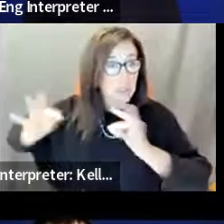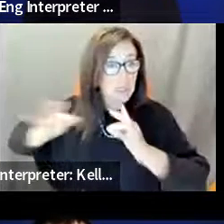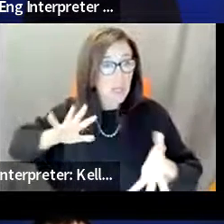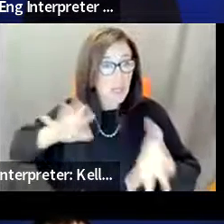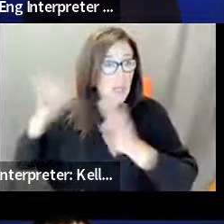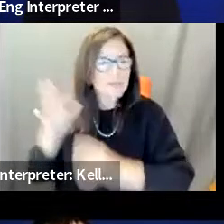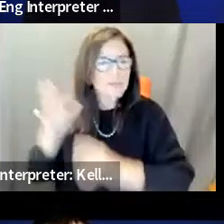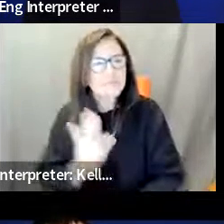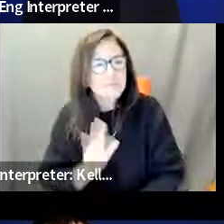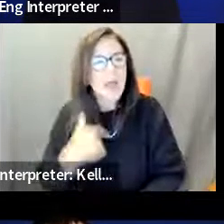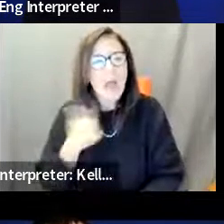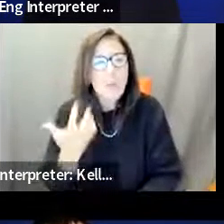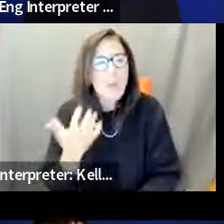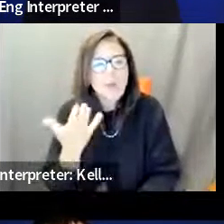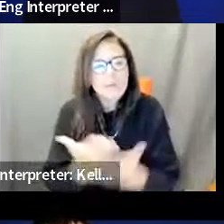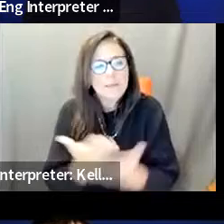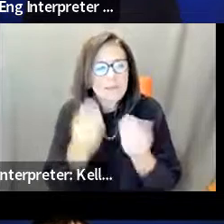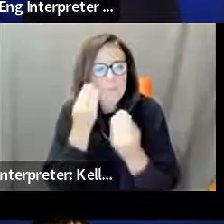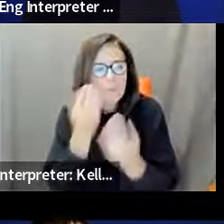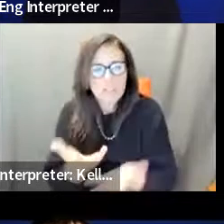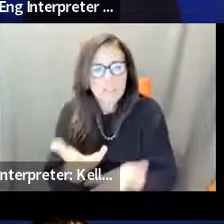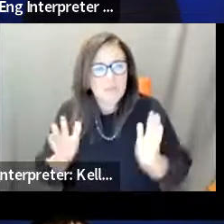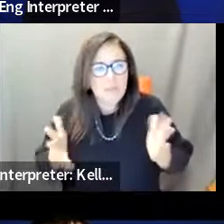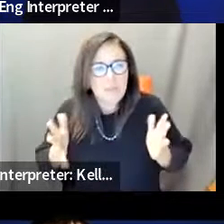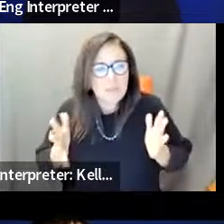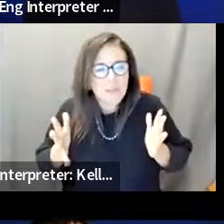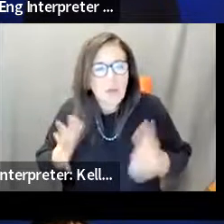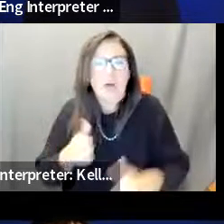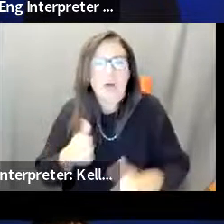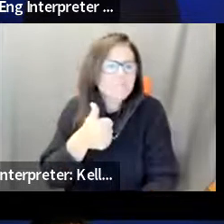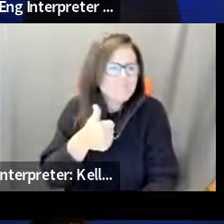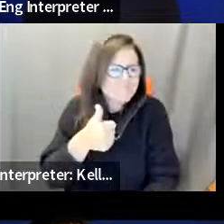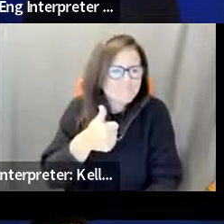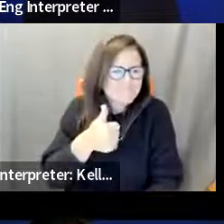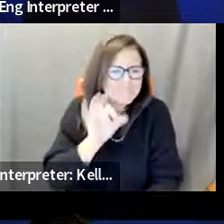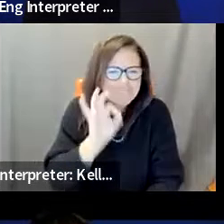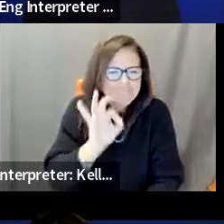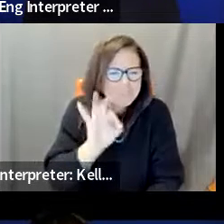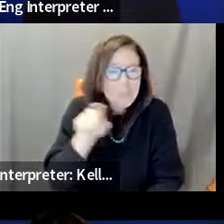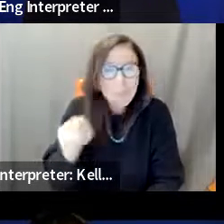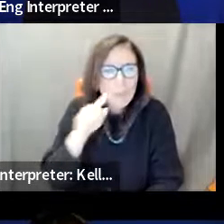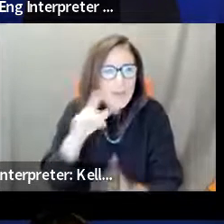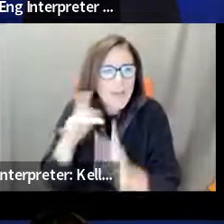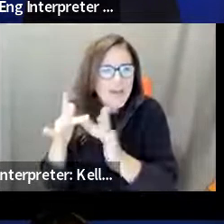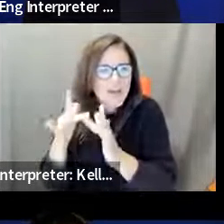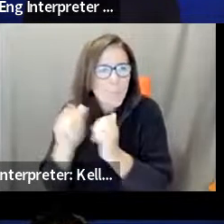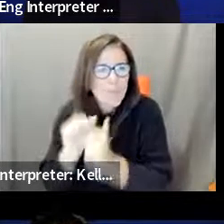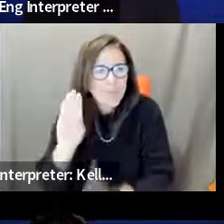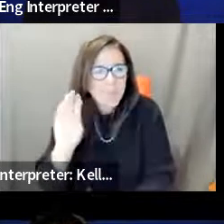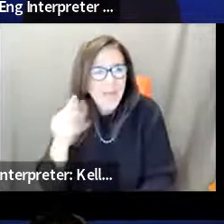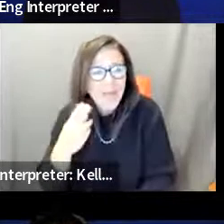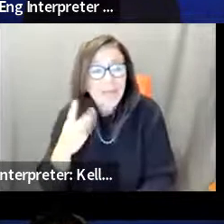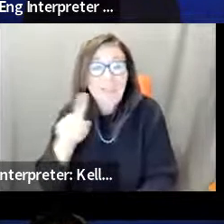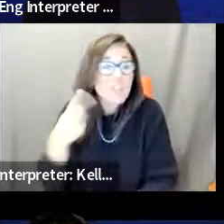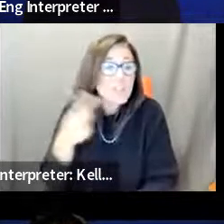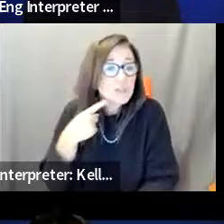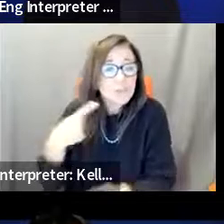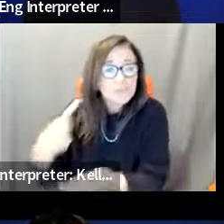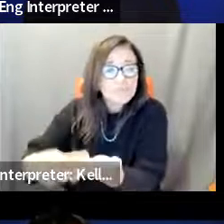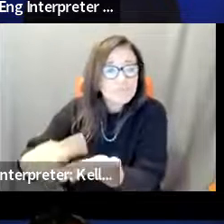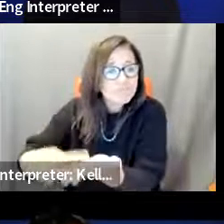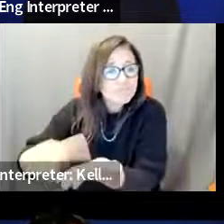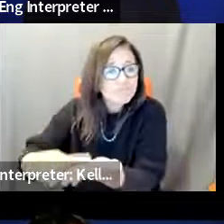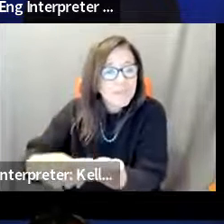I still think you can just sort of check in with Beth for info, even if you don't have necessarily